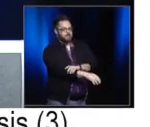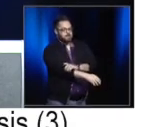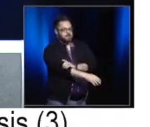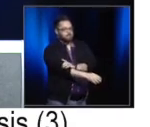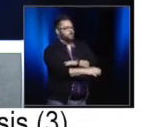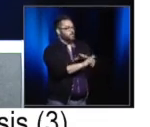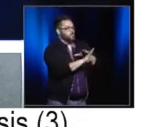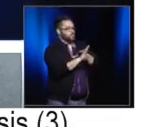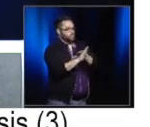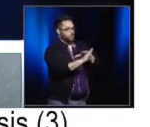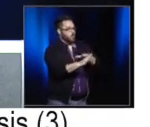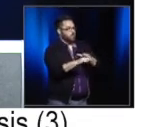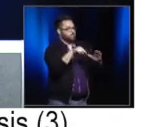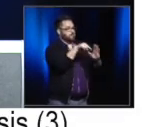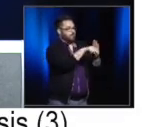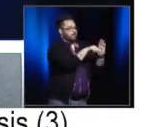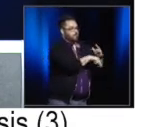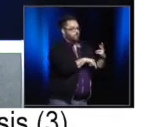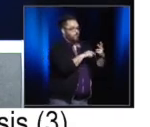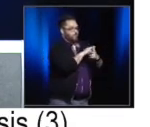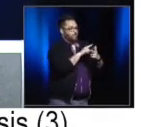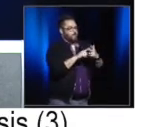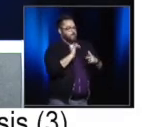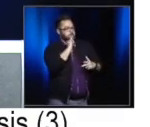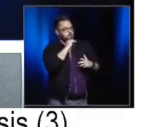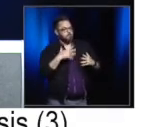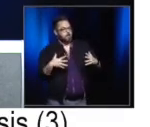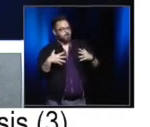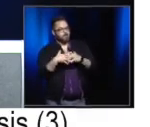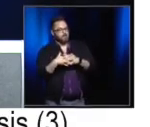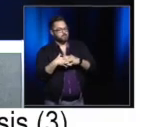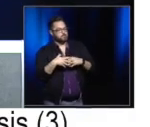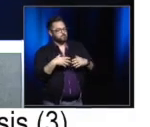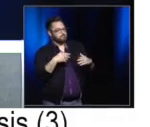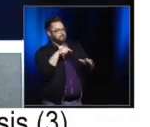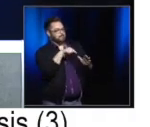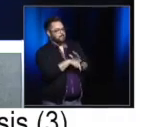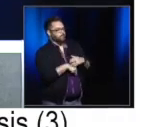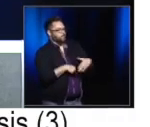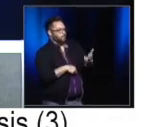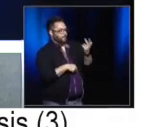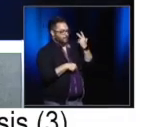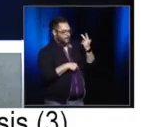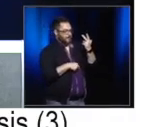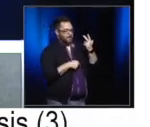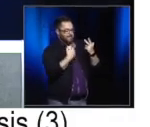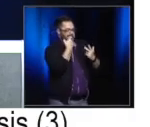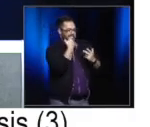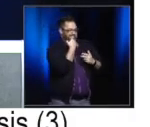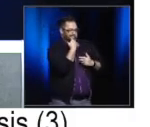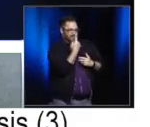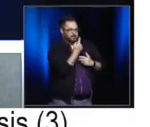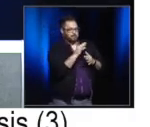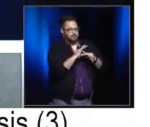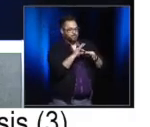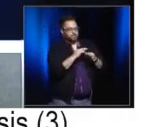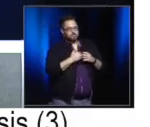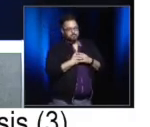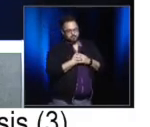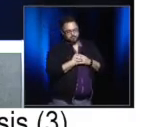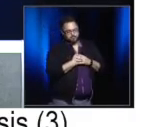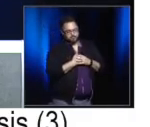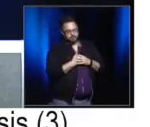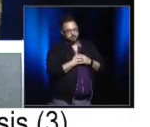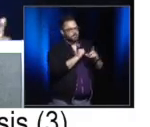3 dolphins. Bycatch killed 3, as I mentioned, the last one in February 2002. And